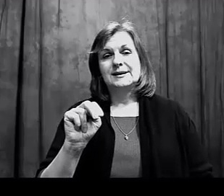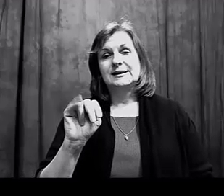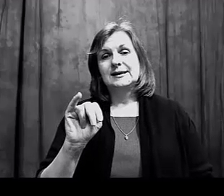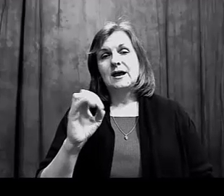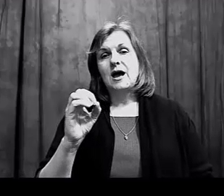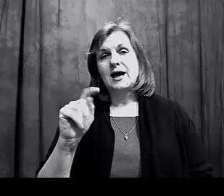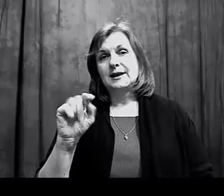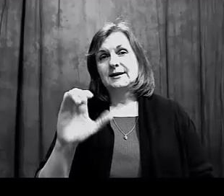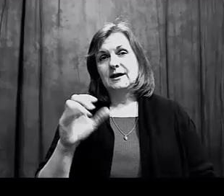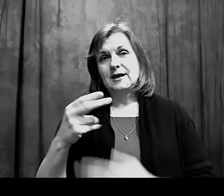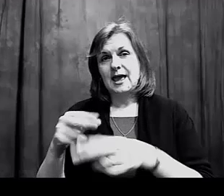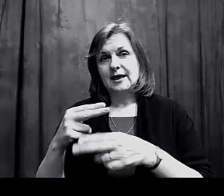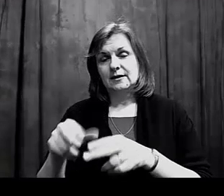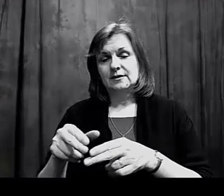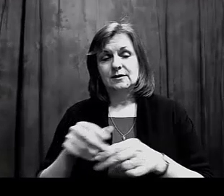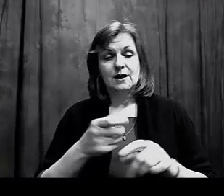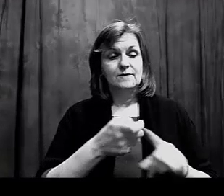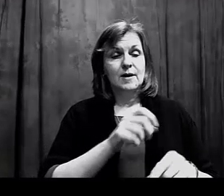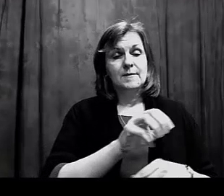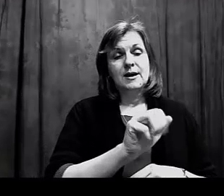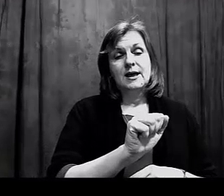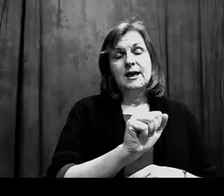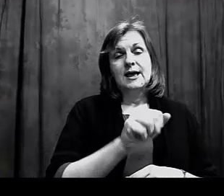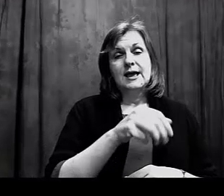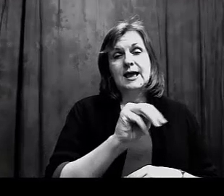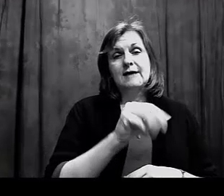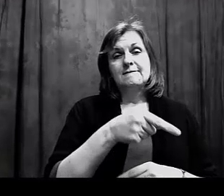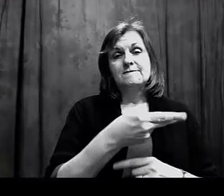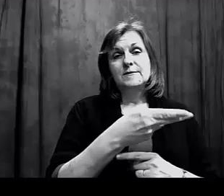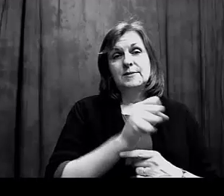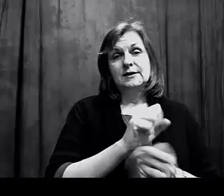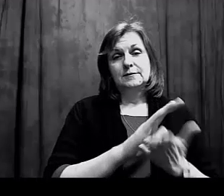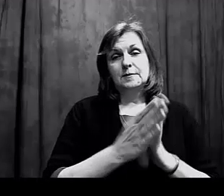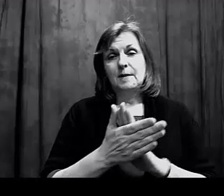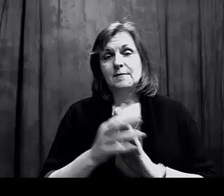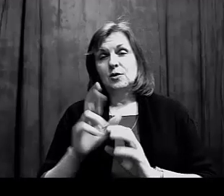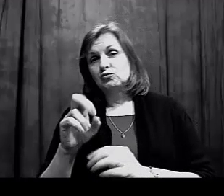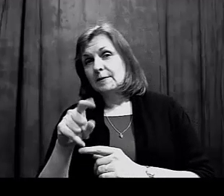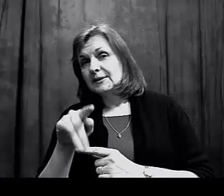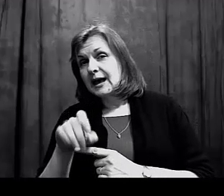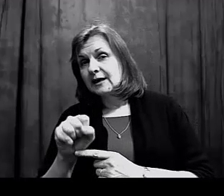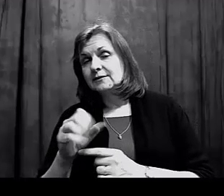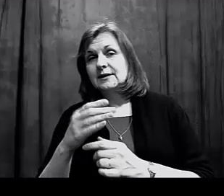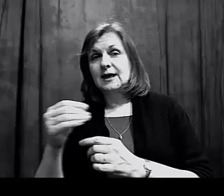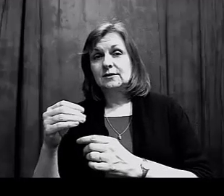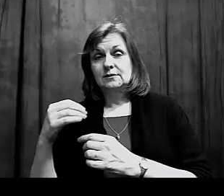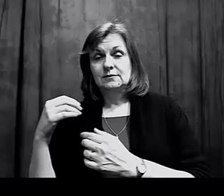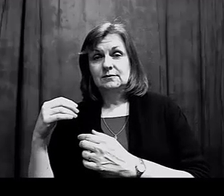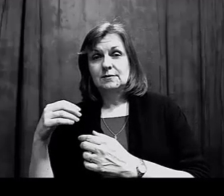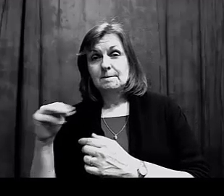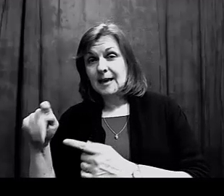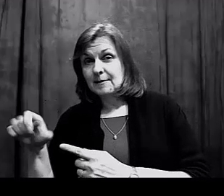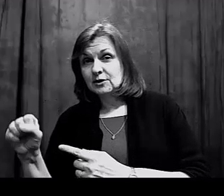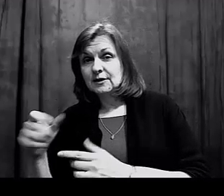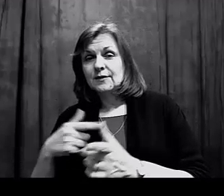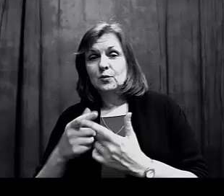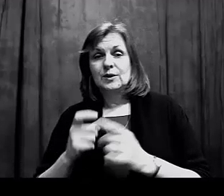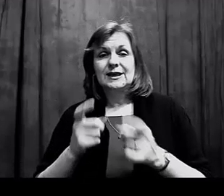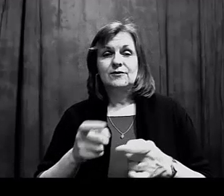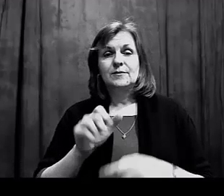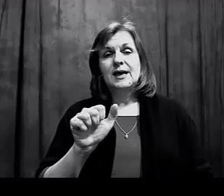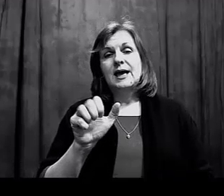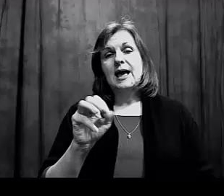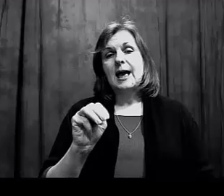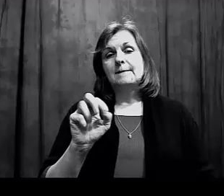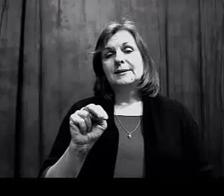An amniotic egg. So to move from our amphibians to our reptiles and mammals, we're going to give them an amniotic